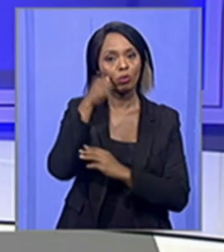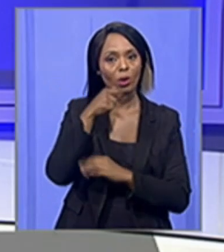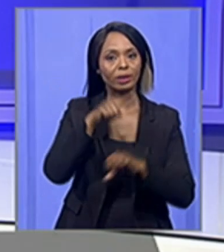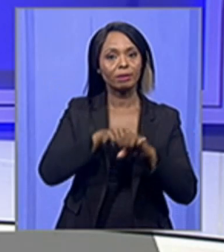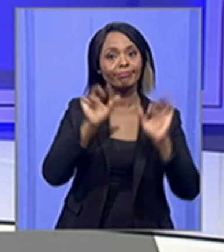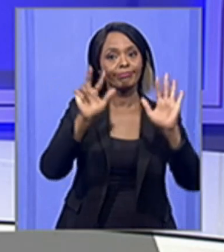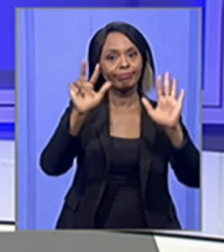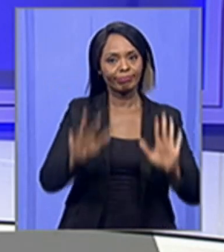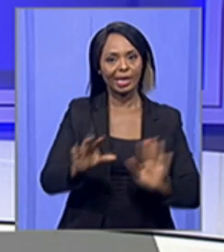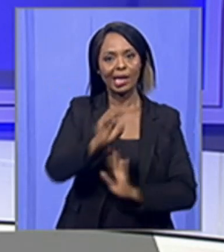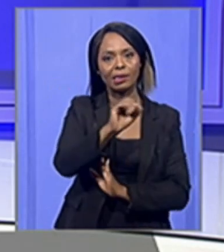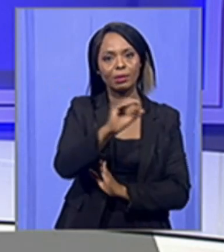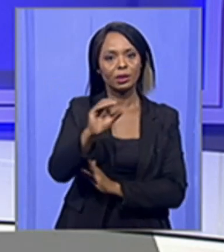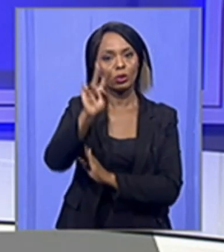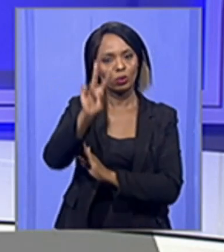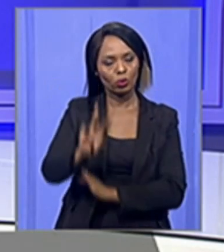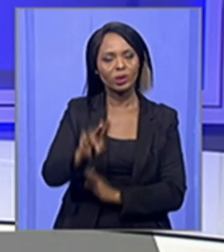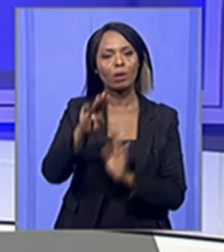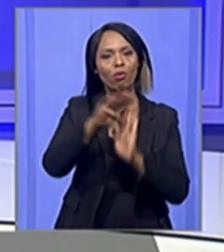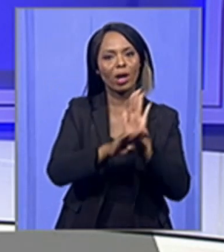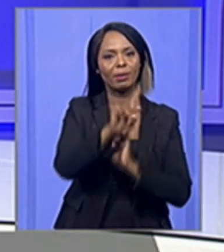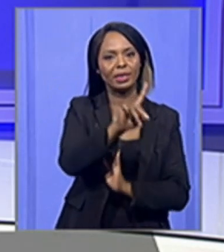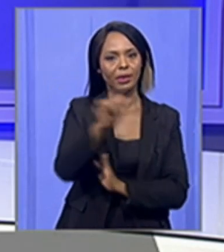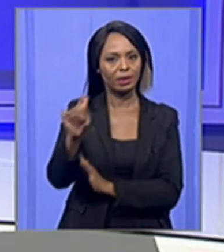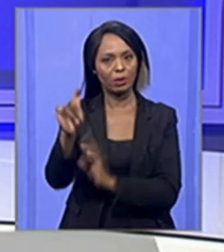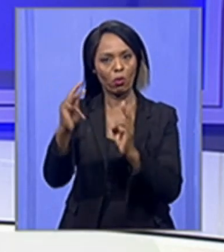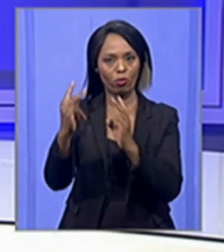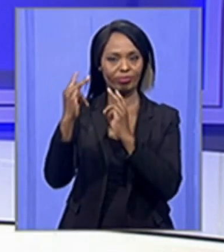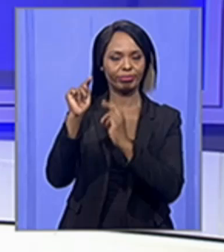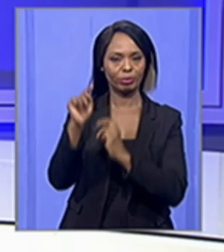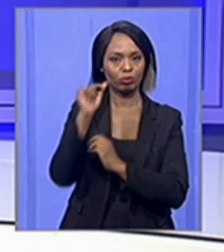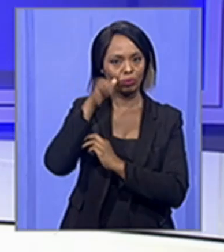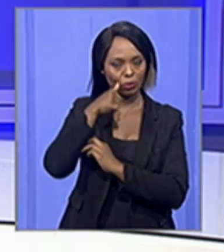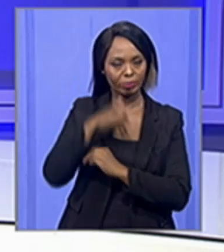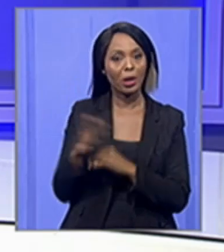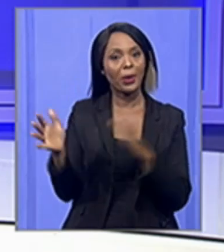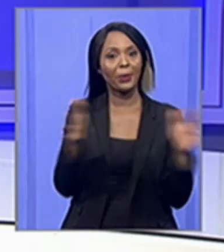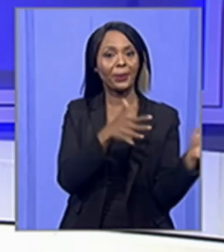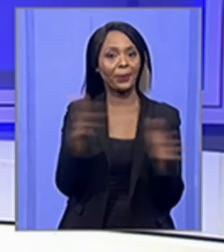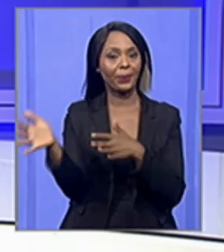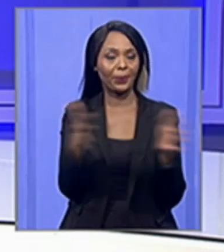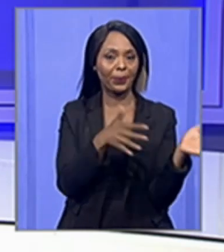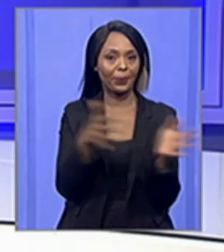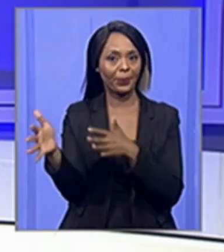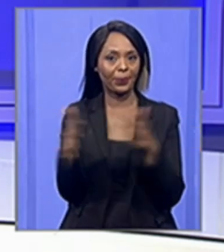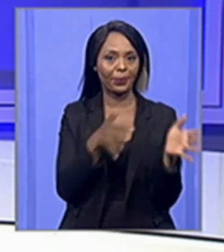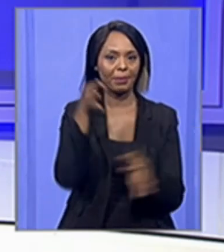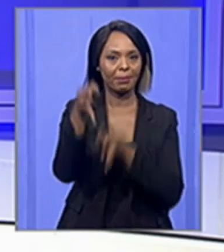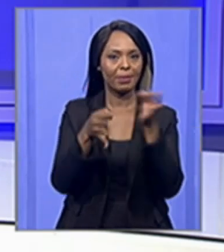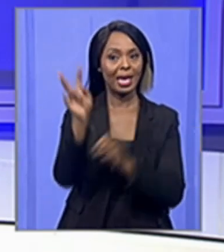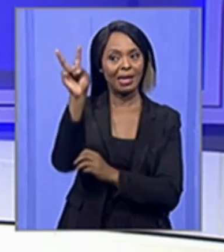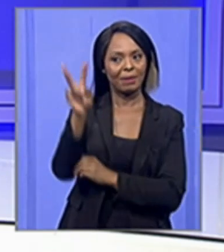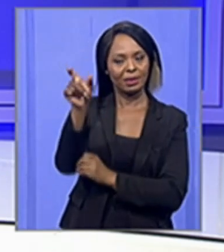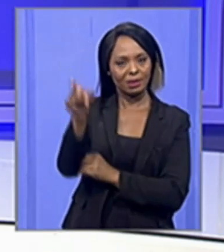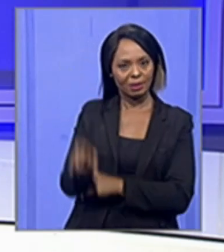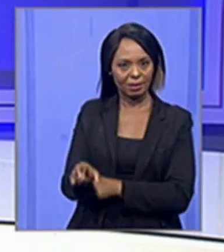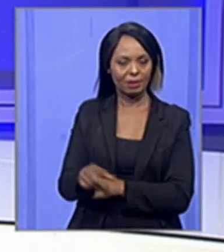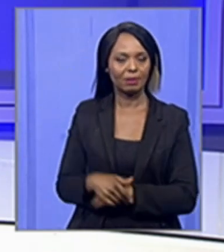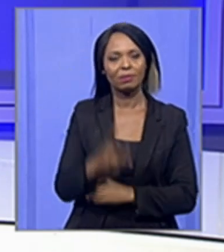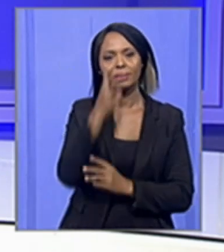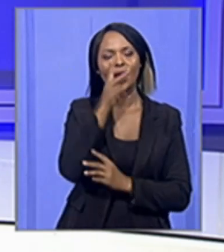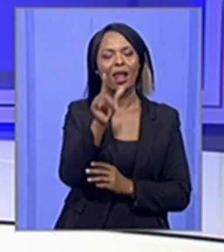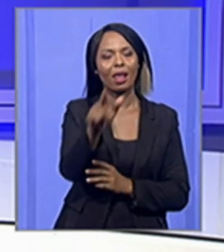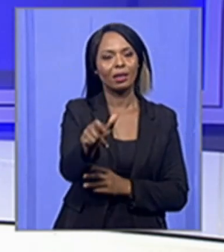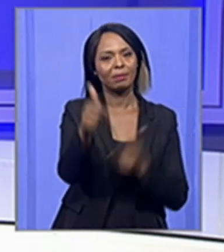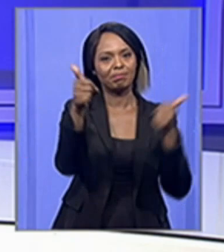seswai mo go SABC 2 le go DTT. Go latela kakanyo ya maemo a boso ka lebeseng ka dimeng go fihla re kopana gape mo